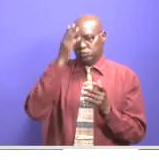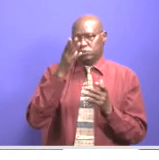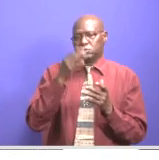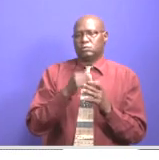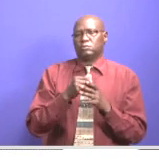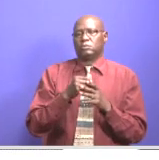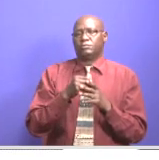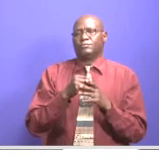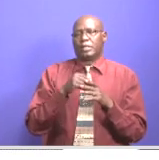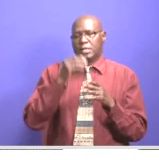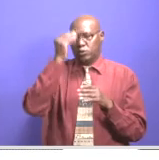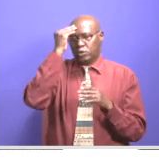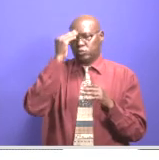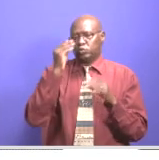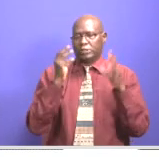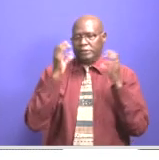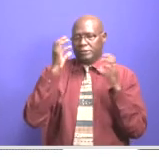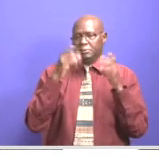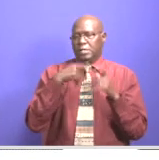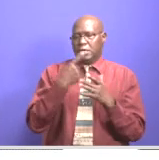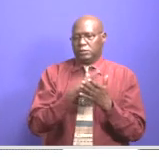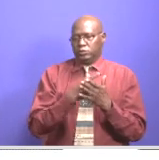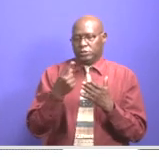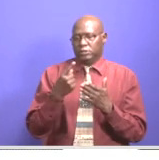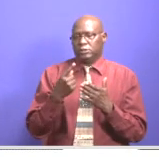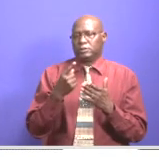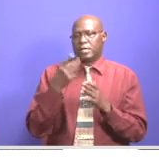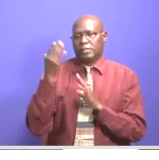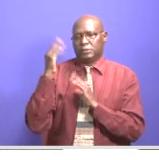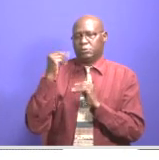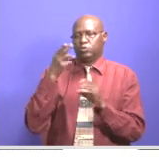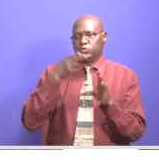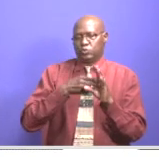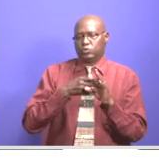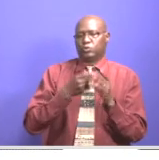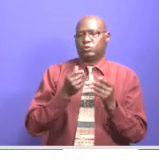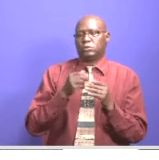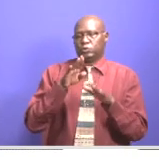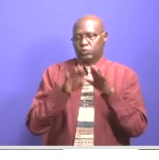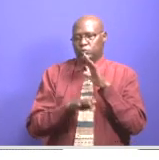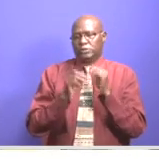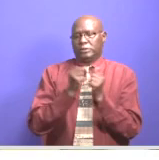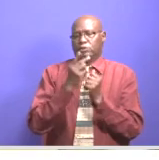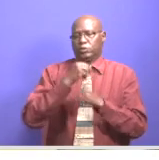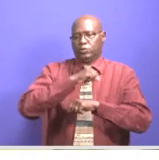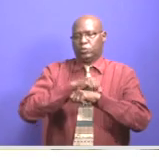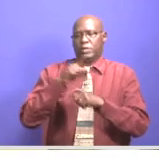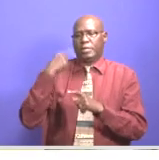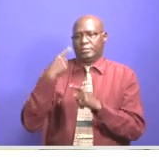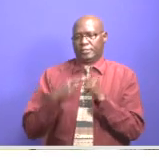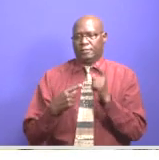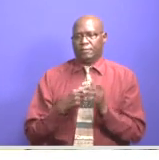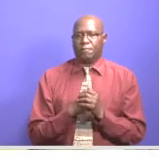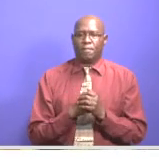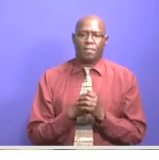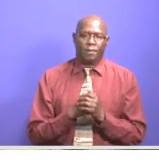Education Assessment last week and are expected to join junior secondary school in January next year. We have